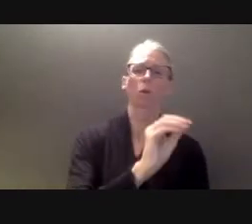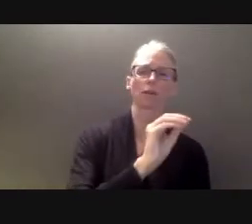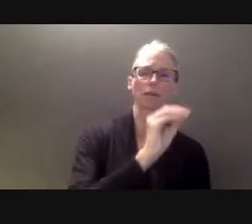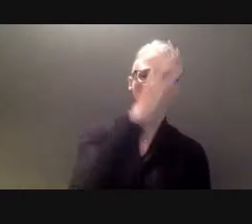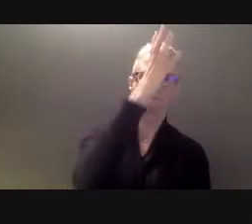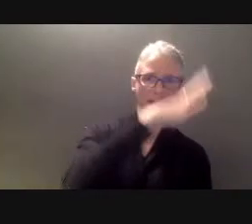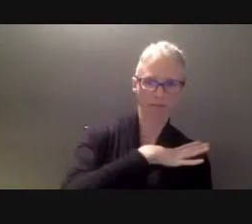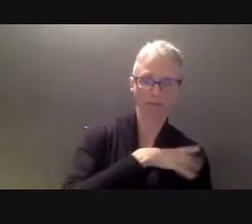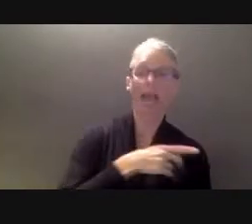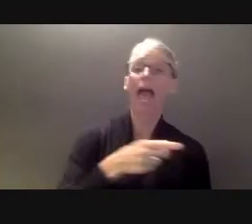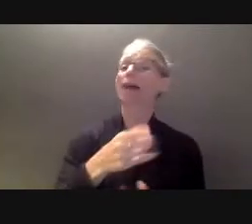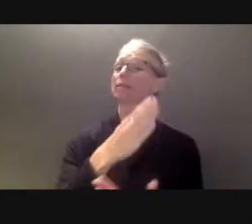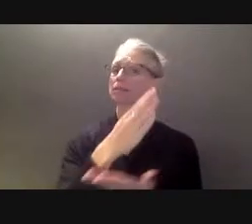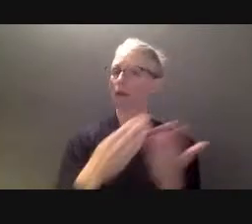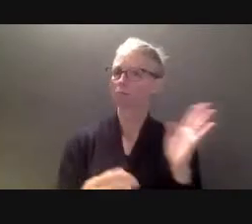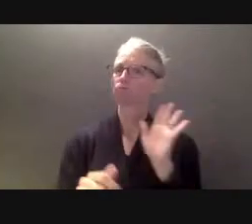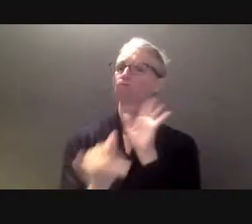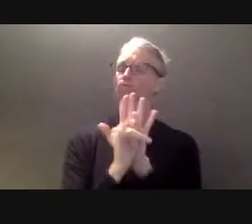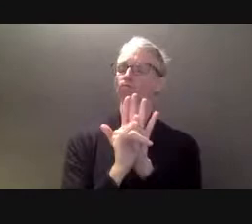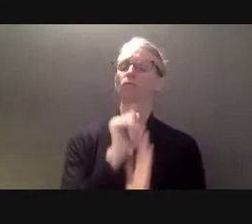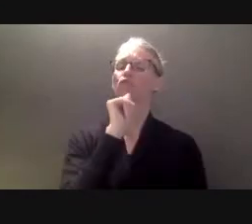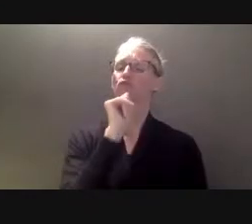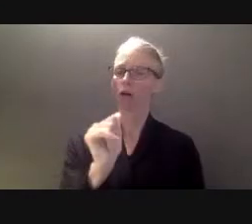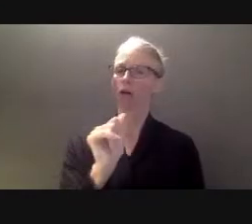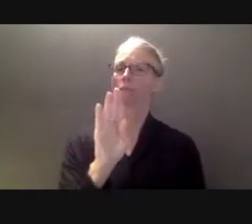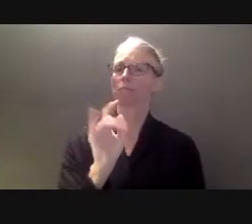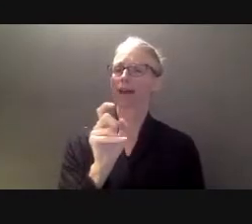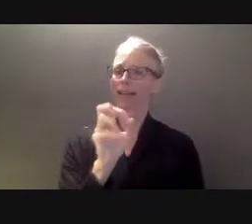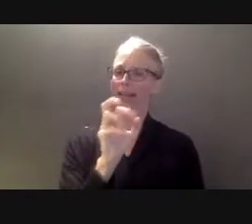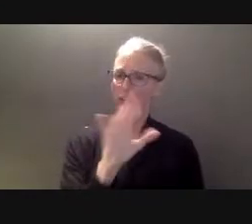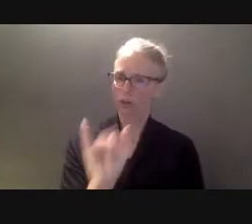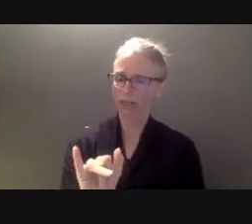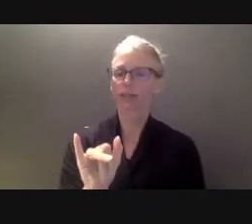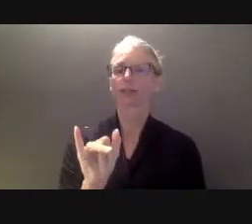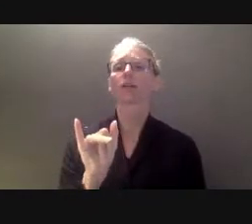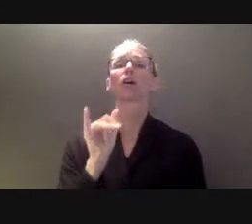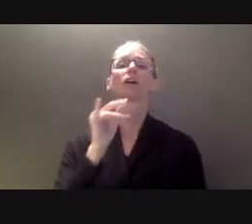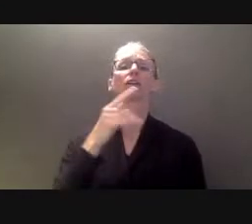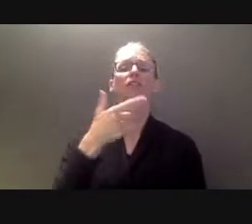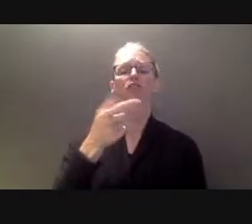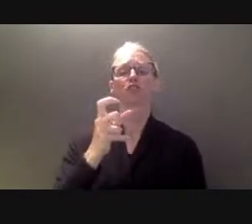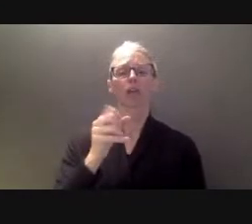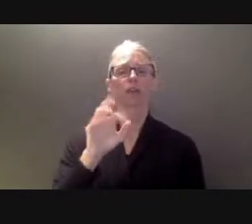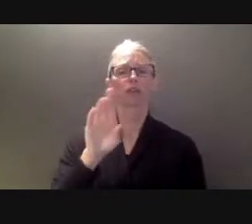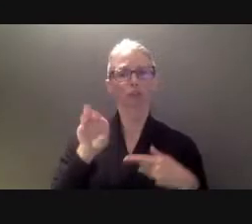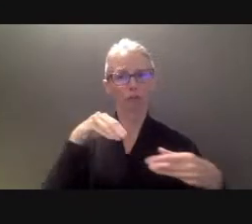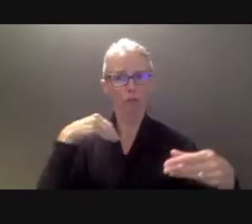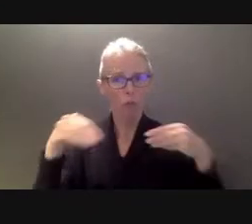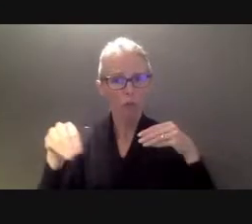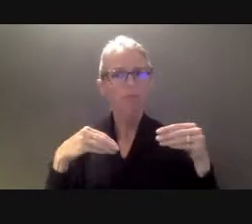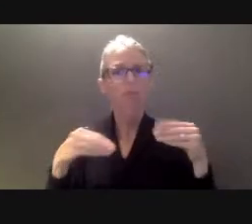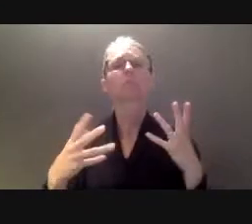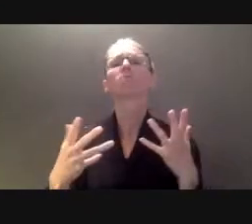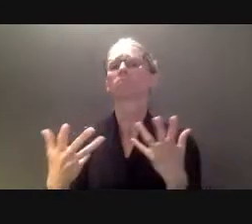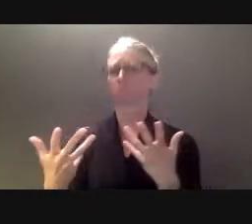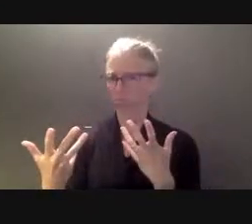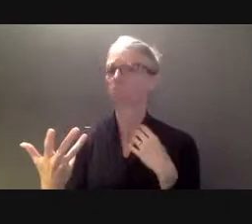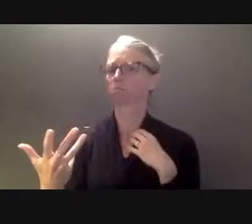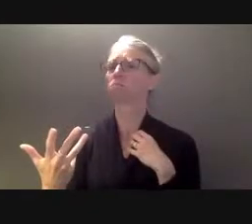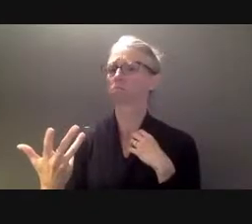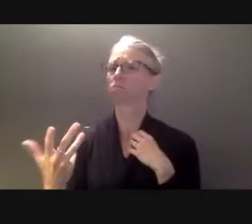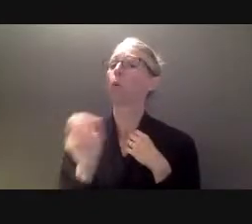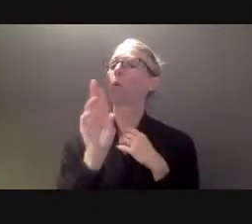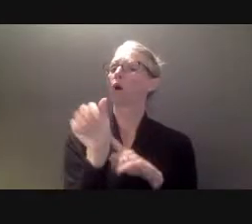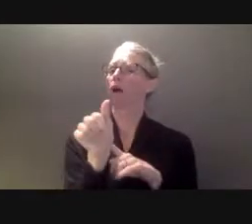some people who identified as non-binary or gender fluid and other.